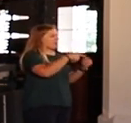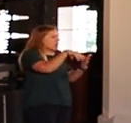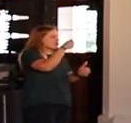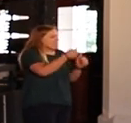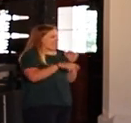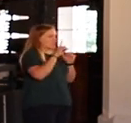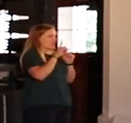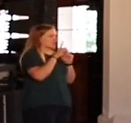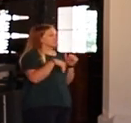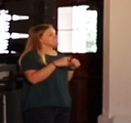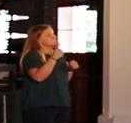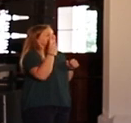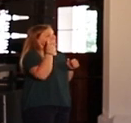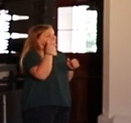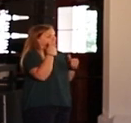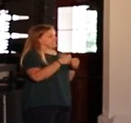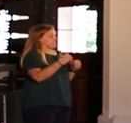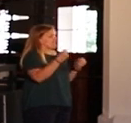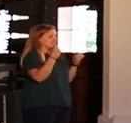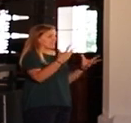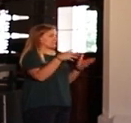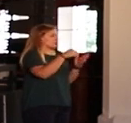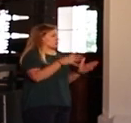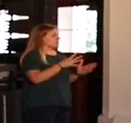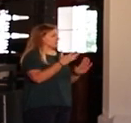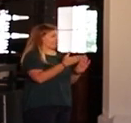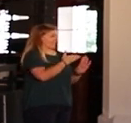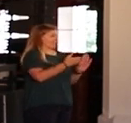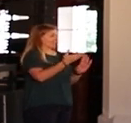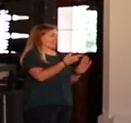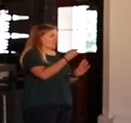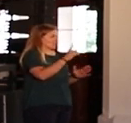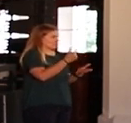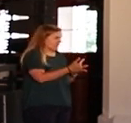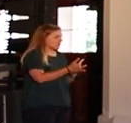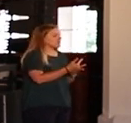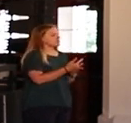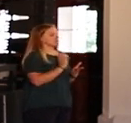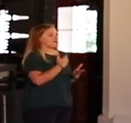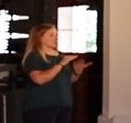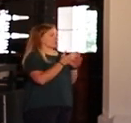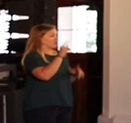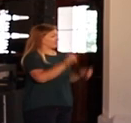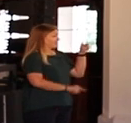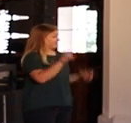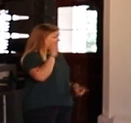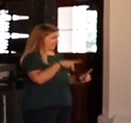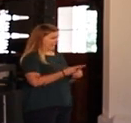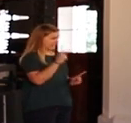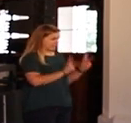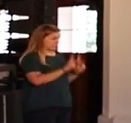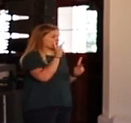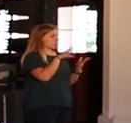everywhere. Think of all the amazing Scotties that have come before you. In such a diverse community of scholars, you will learn as